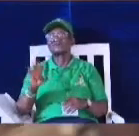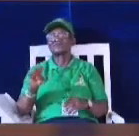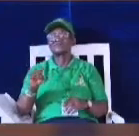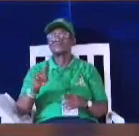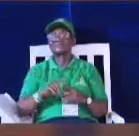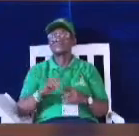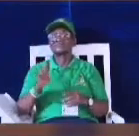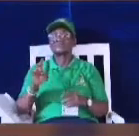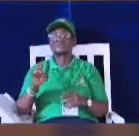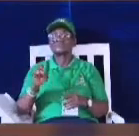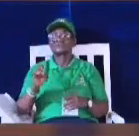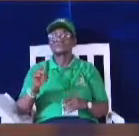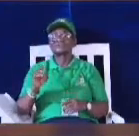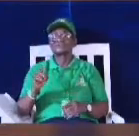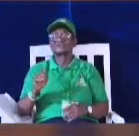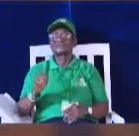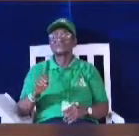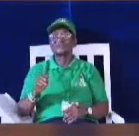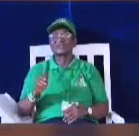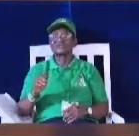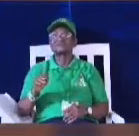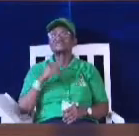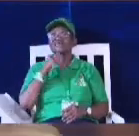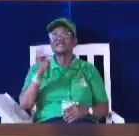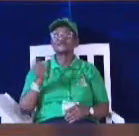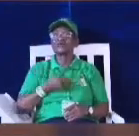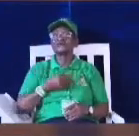16. It tells us of a time when